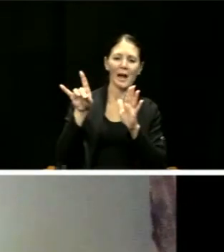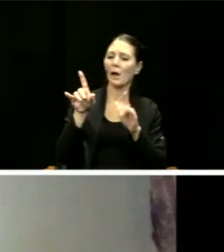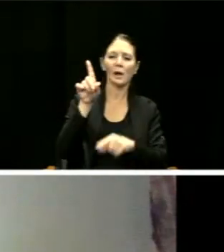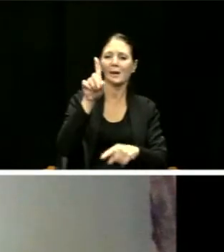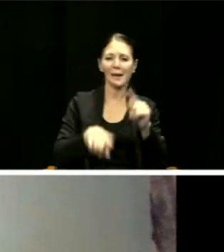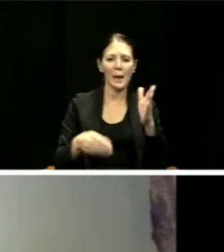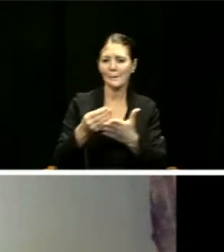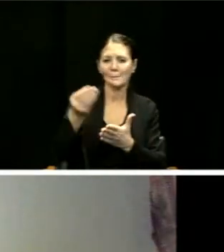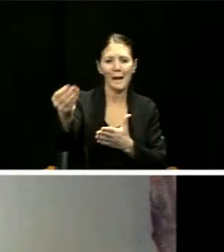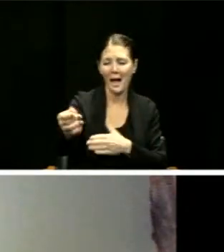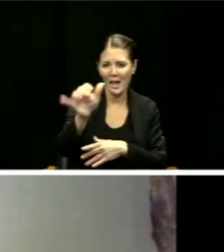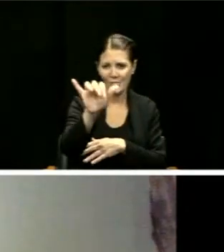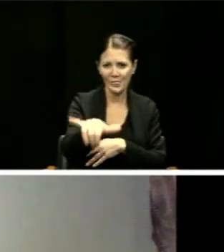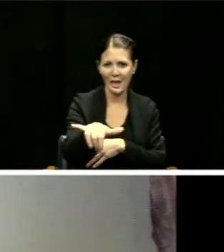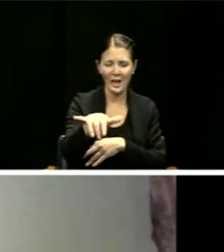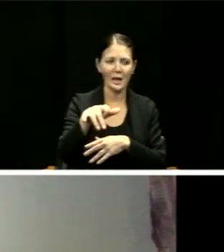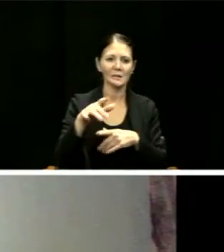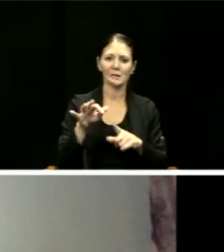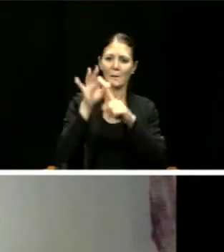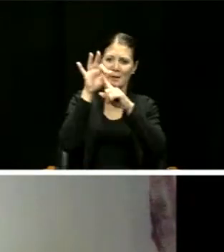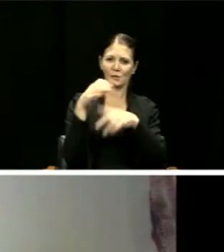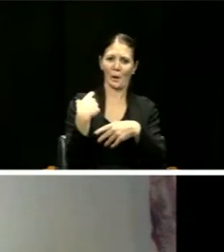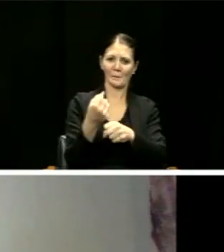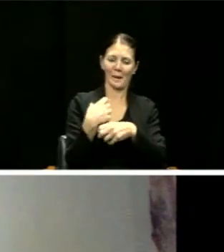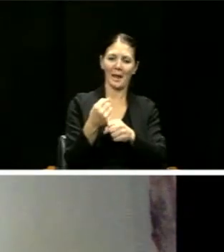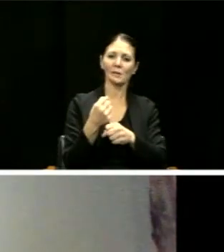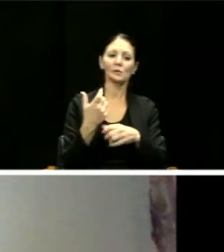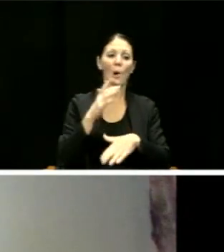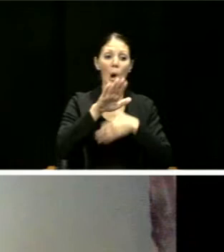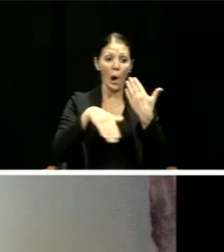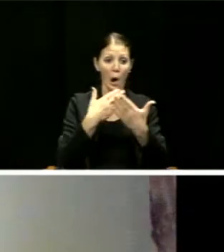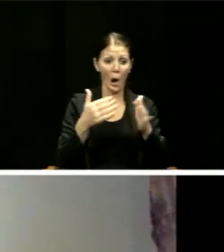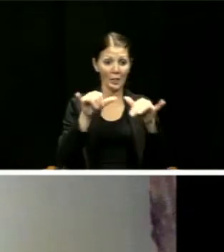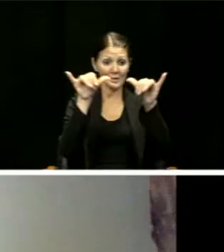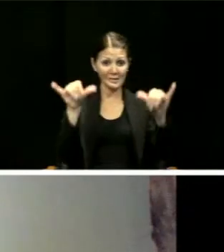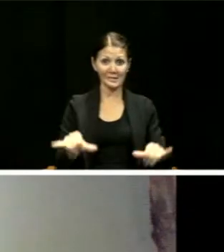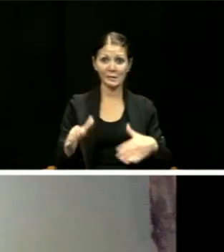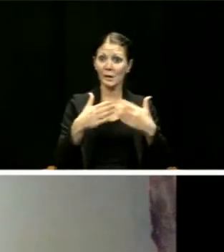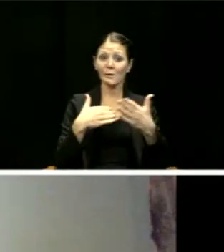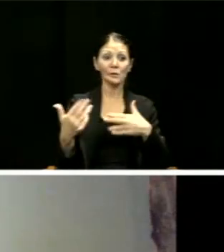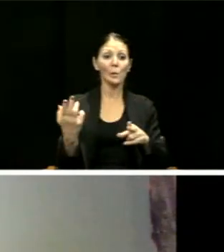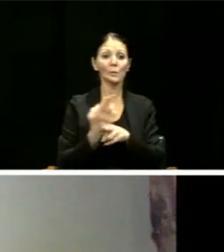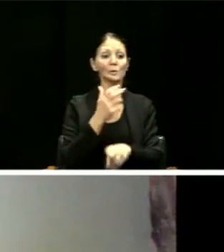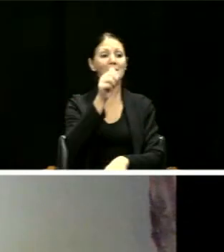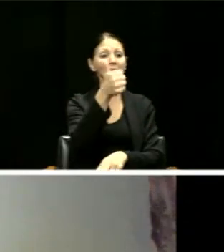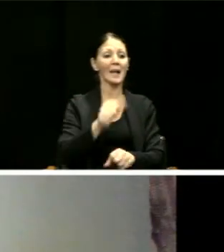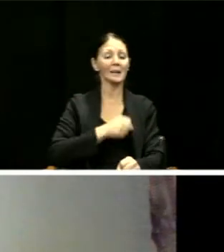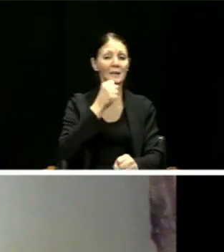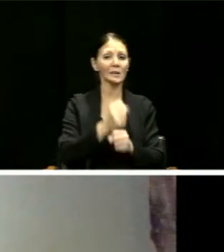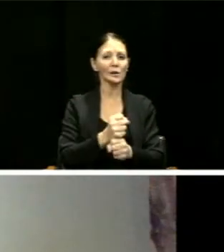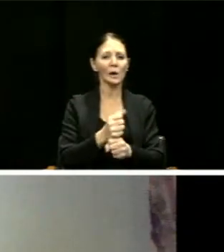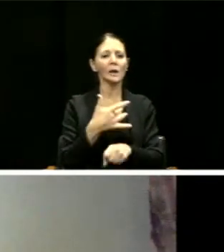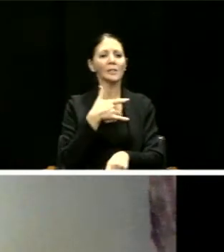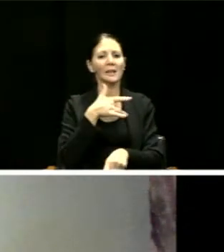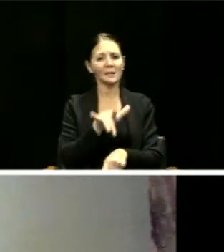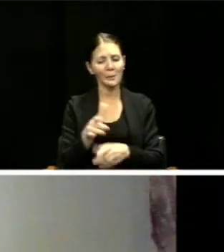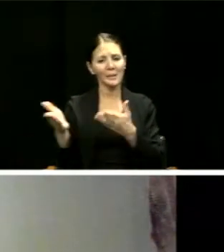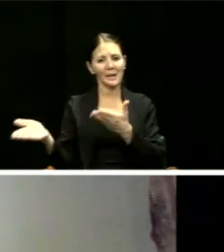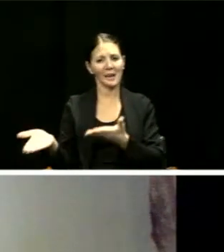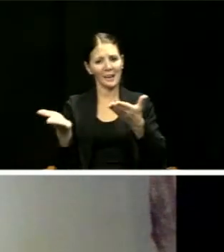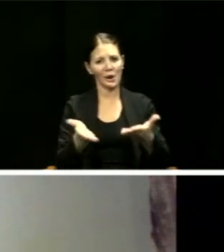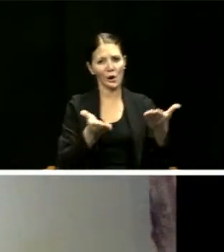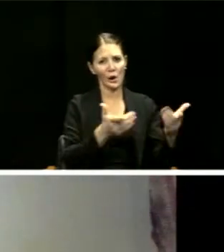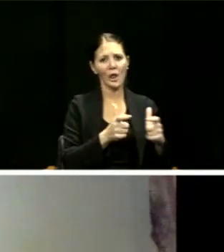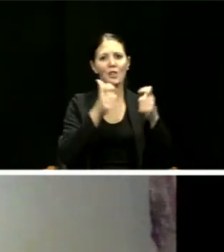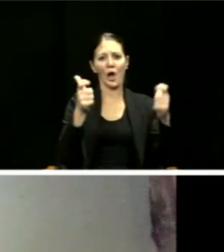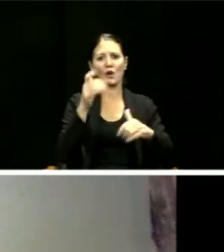can't buy it. It's special made. So like all the systems, even though we use a 10-year, they typically carry a larger